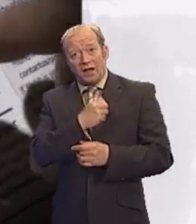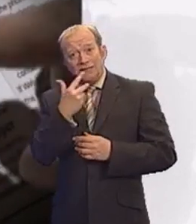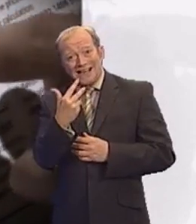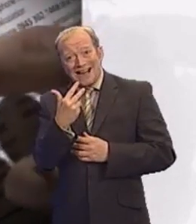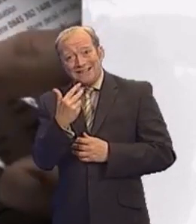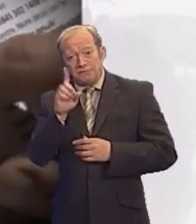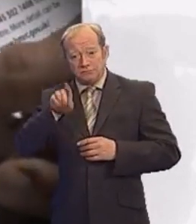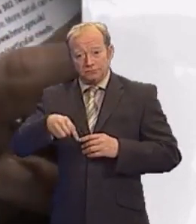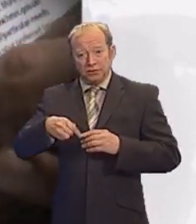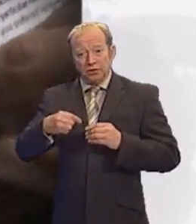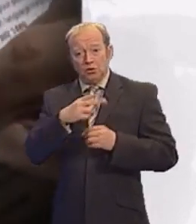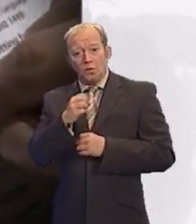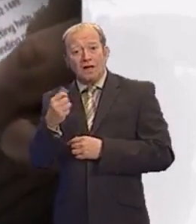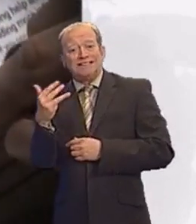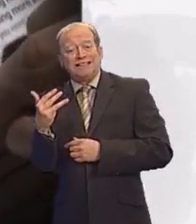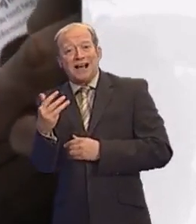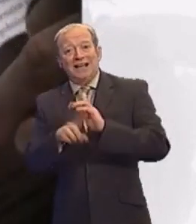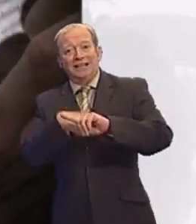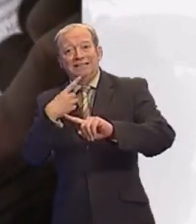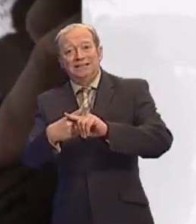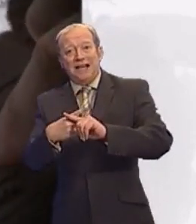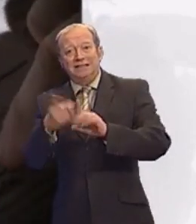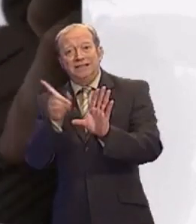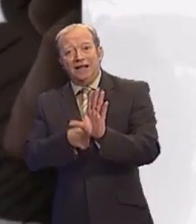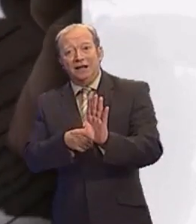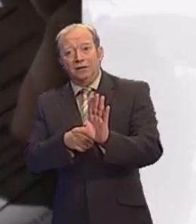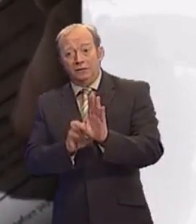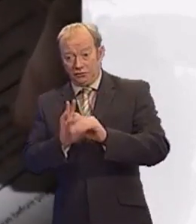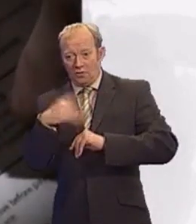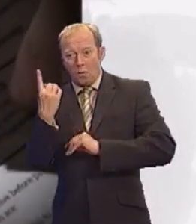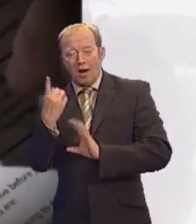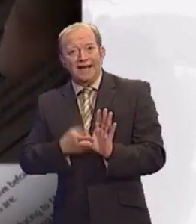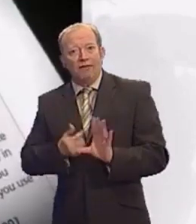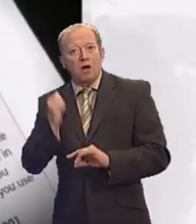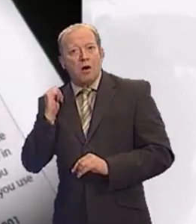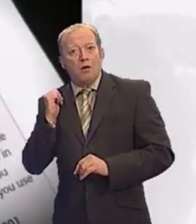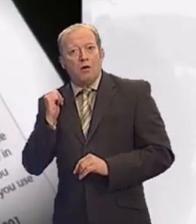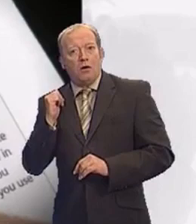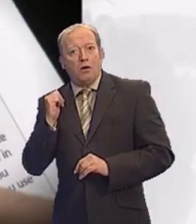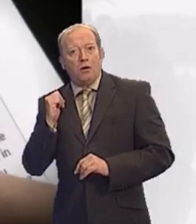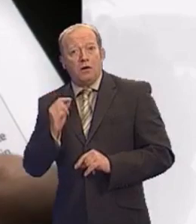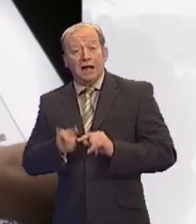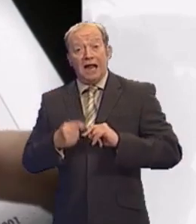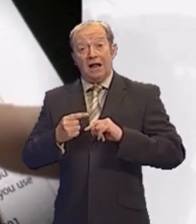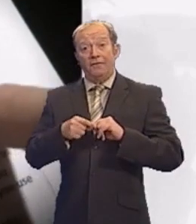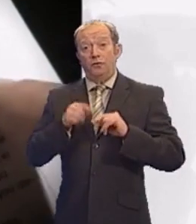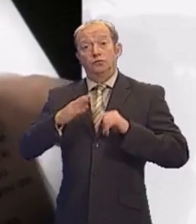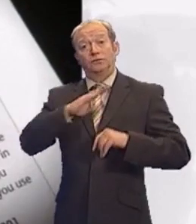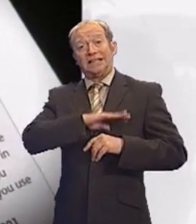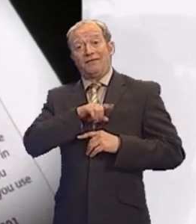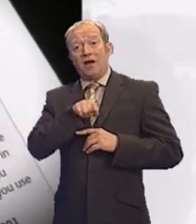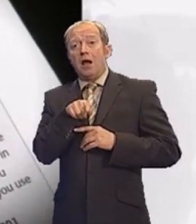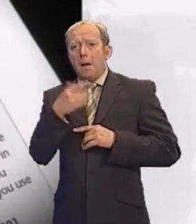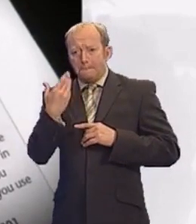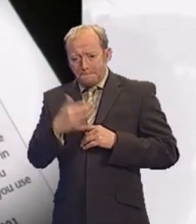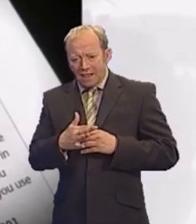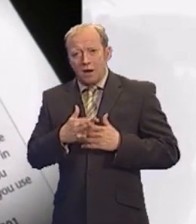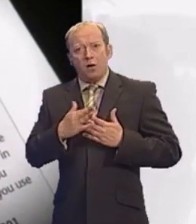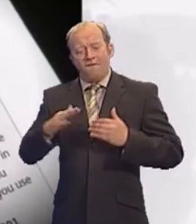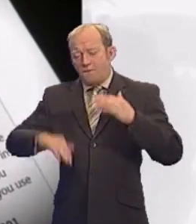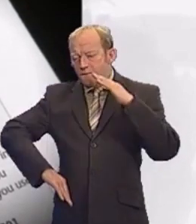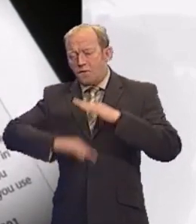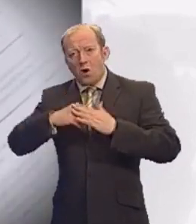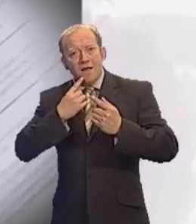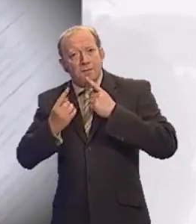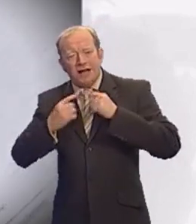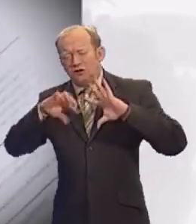2008-9 tax year, that's the one which was more than 12 months ago, and most importantly, if you're satisfied that you provided the tax office